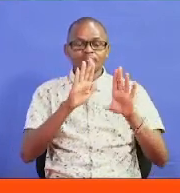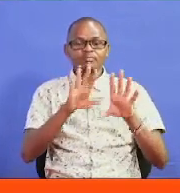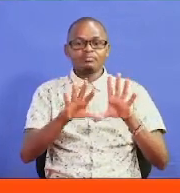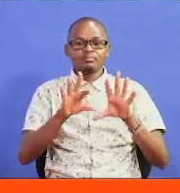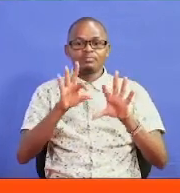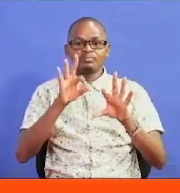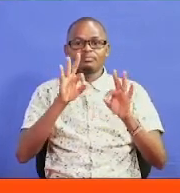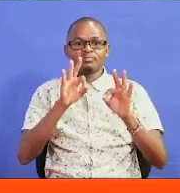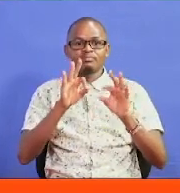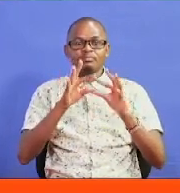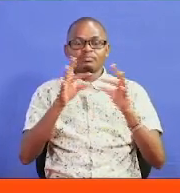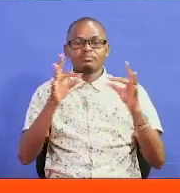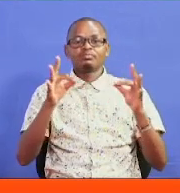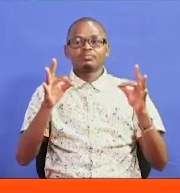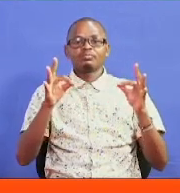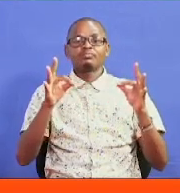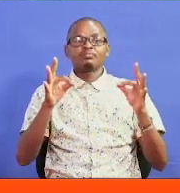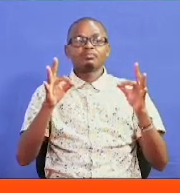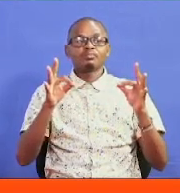take measures.